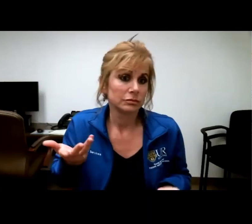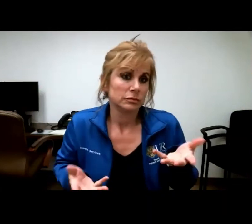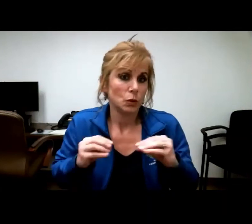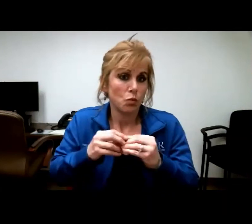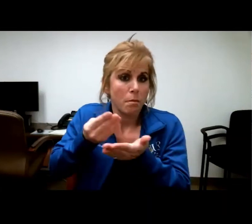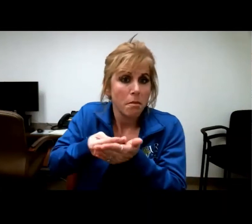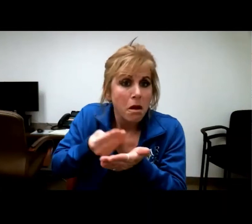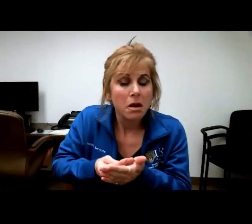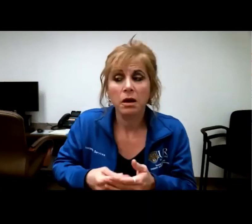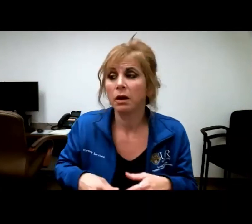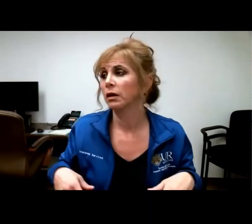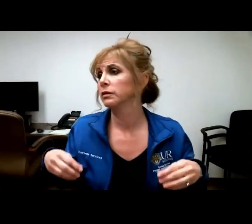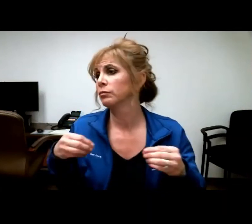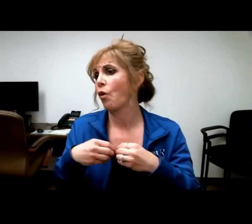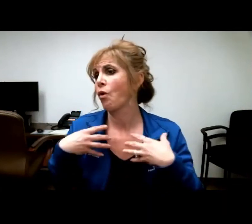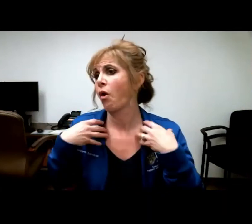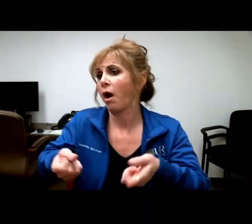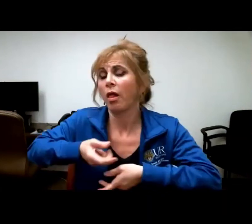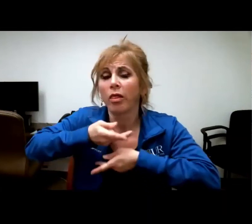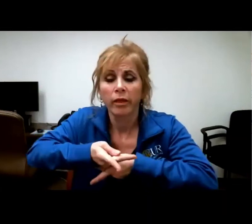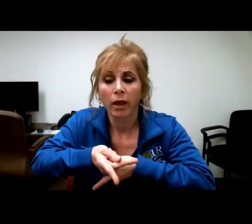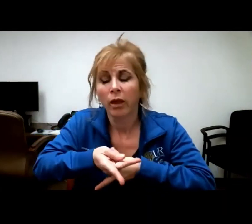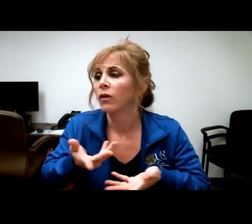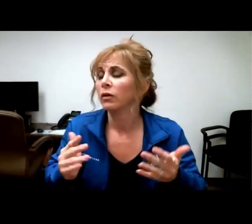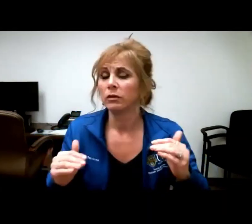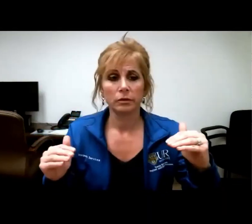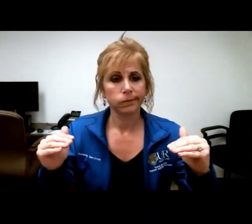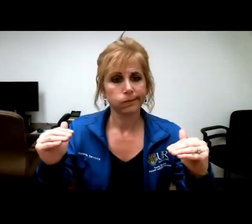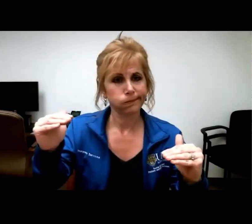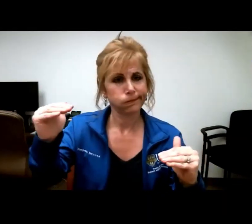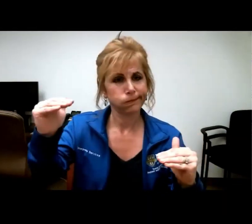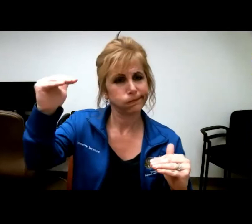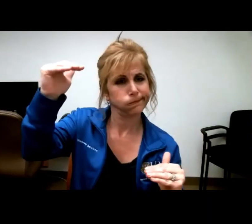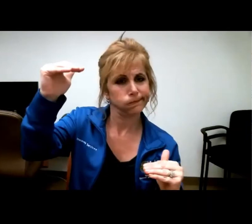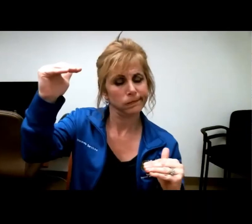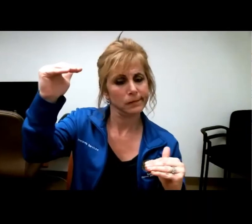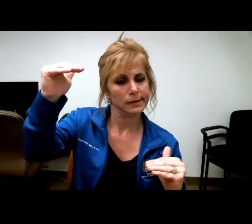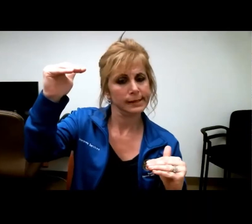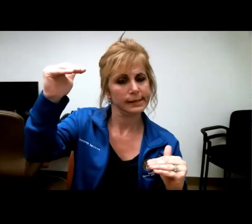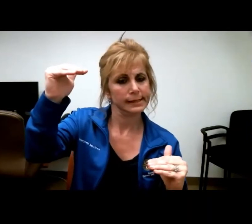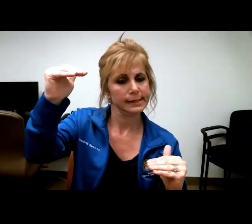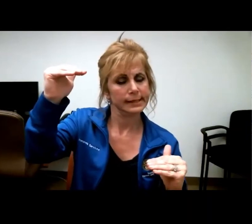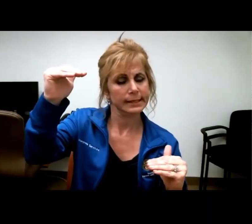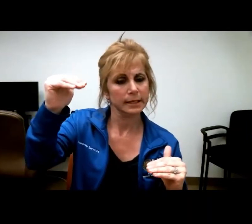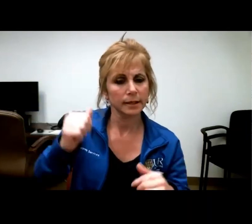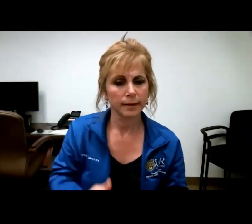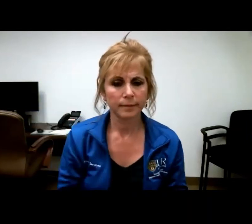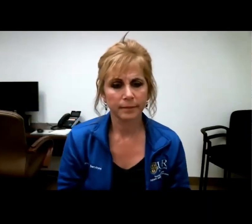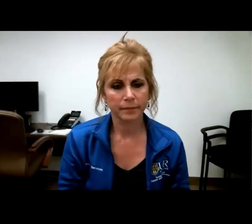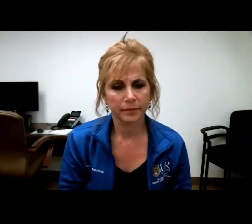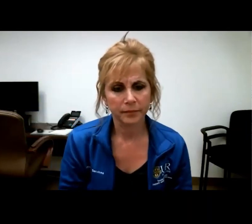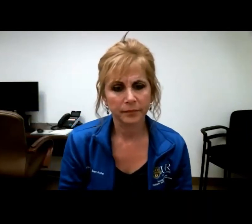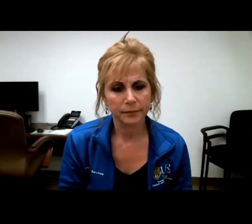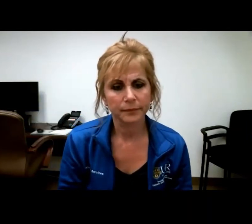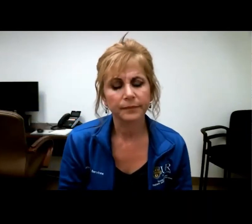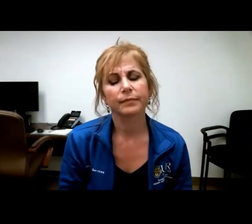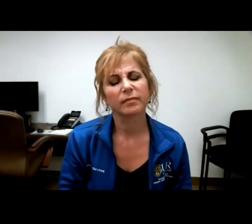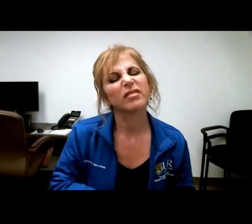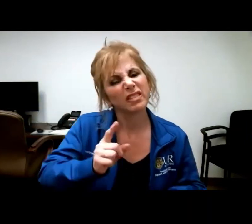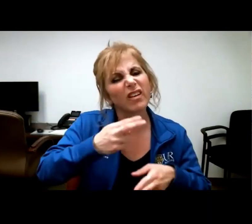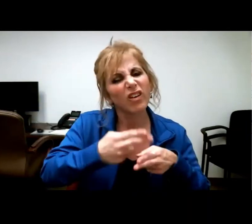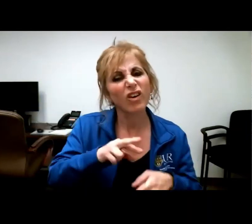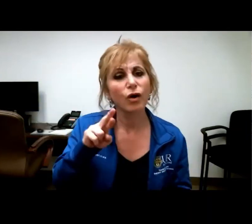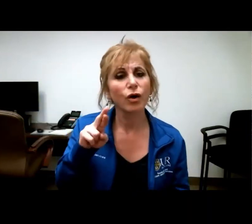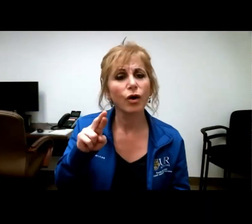case, they are pretty, these redlining affect